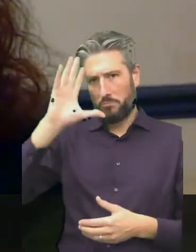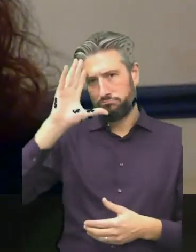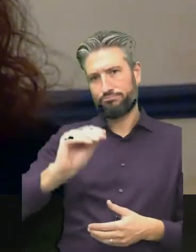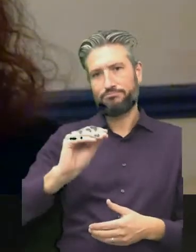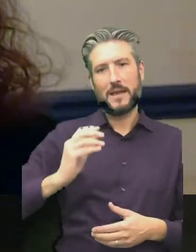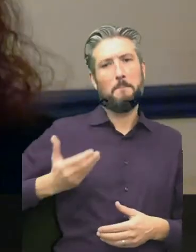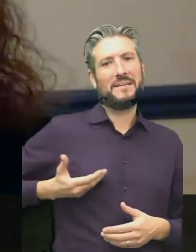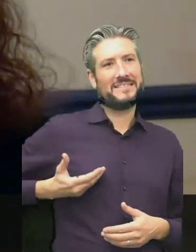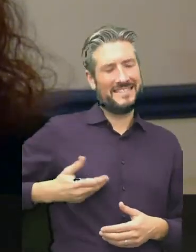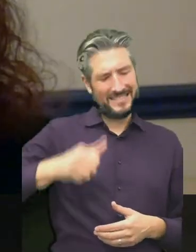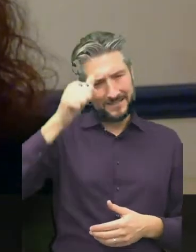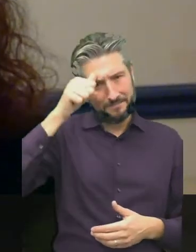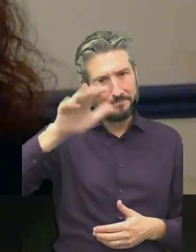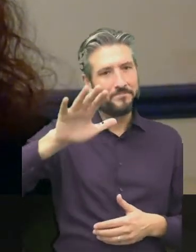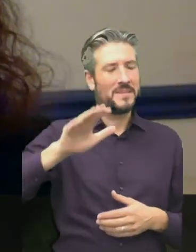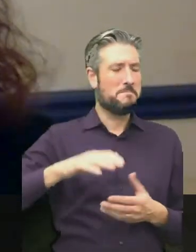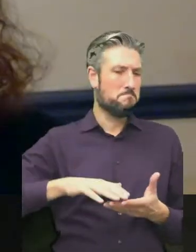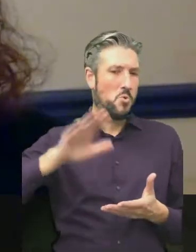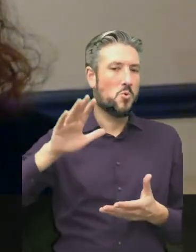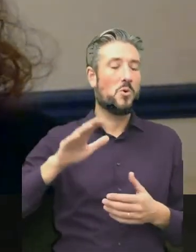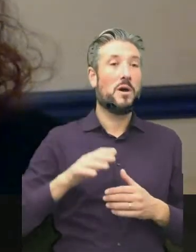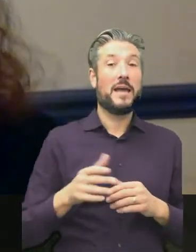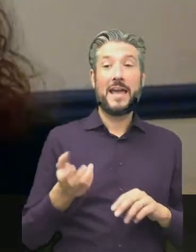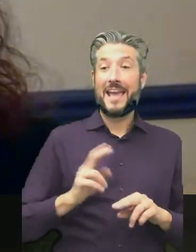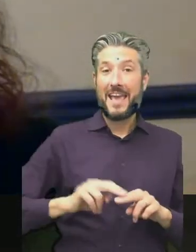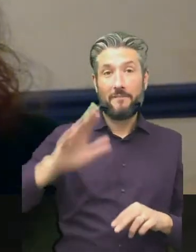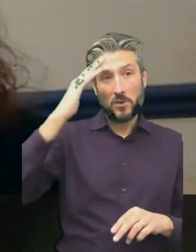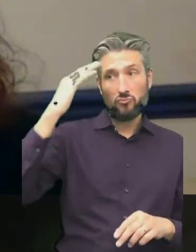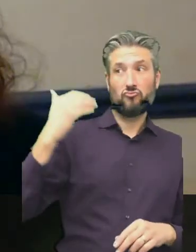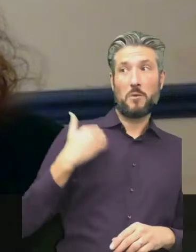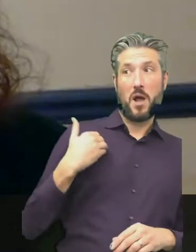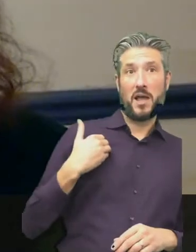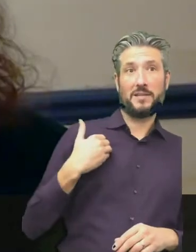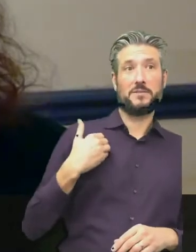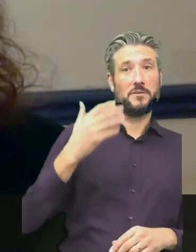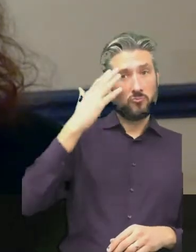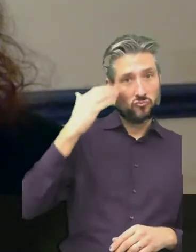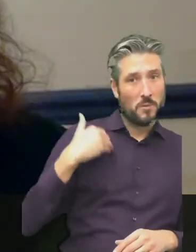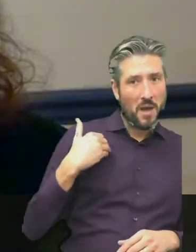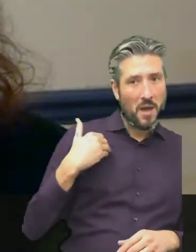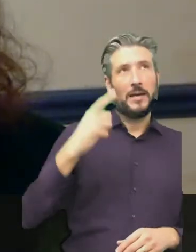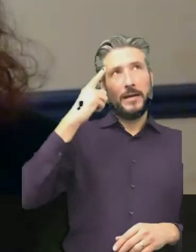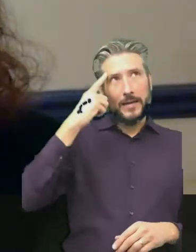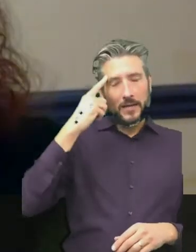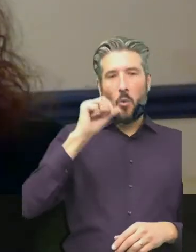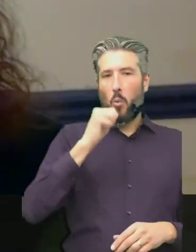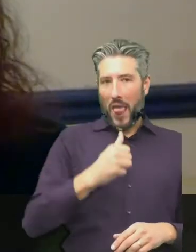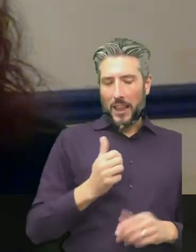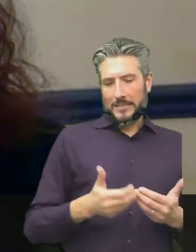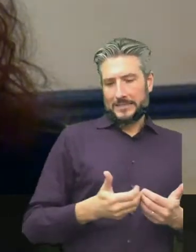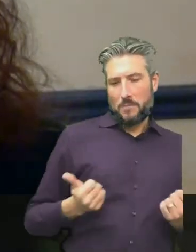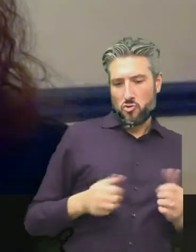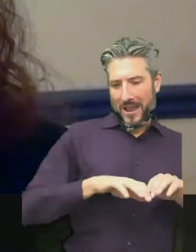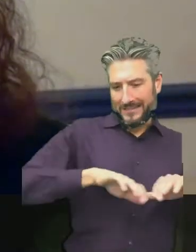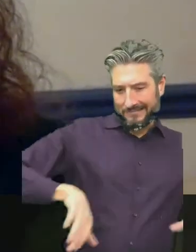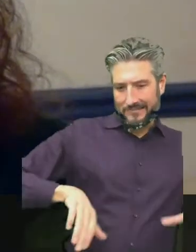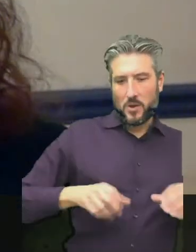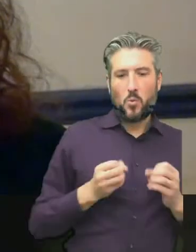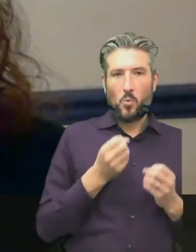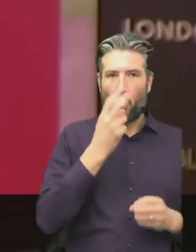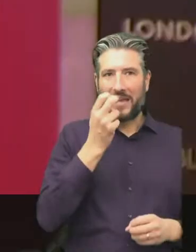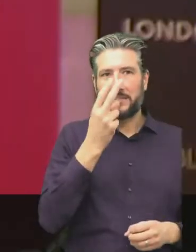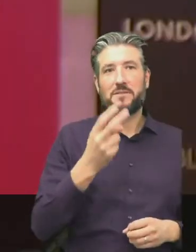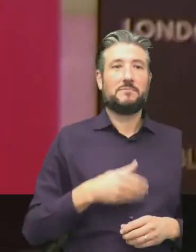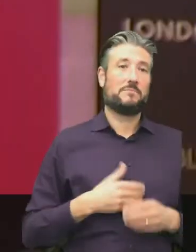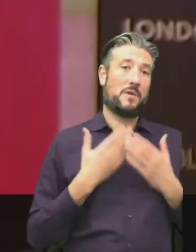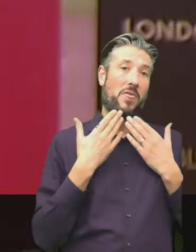reminded about this, the more likely we are to do that separation and to reduce the amount of waste. Thank you, Chair. Thank you